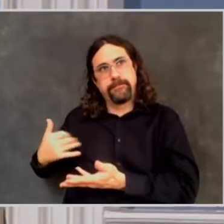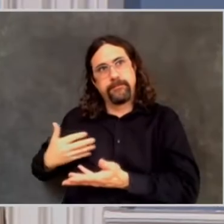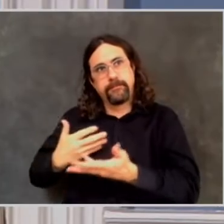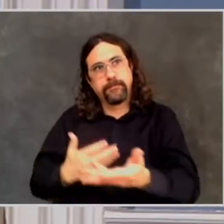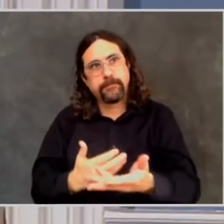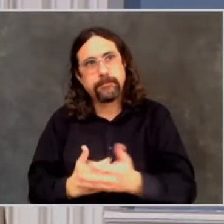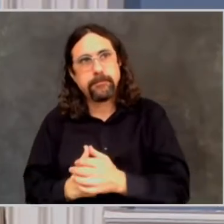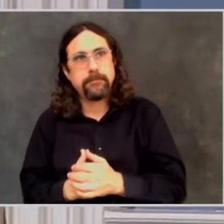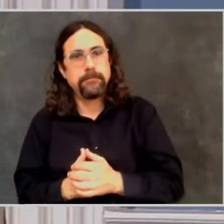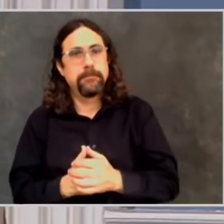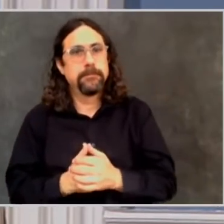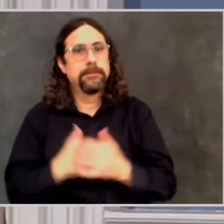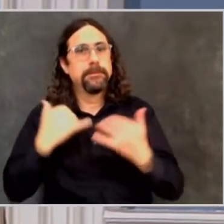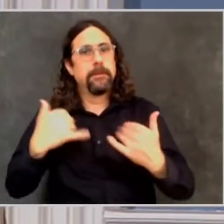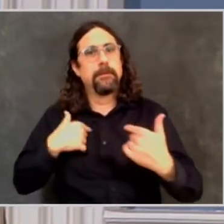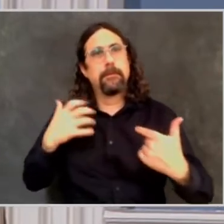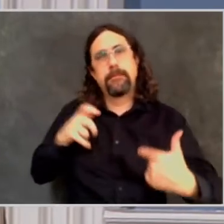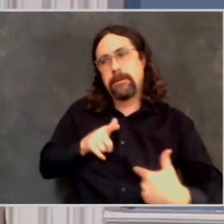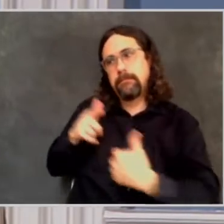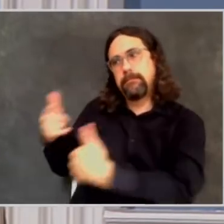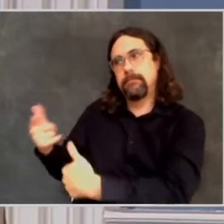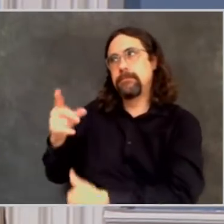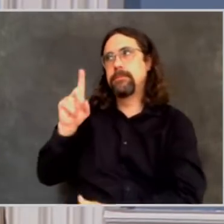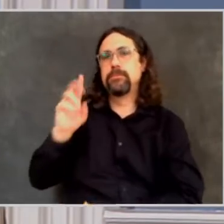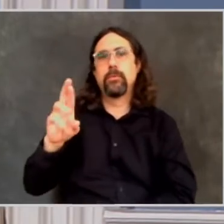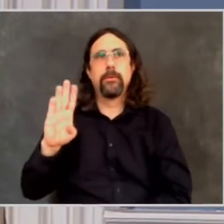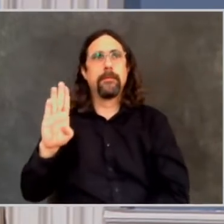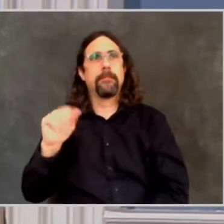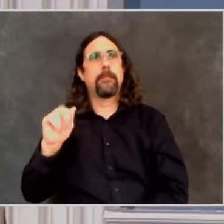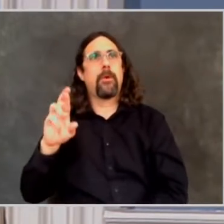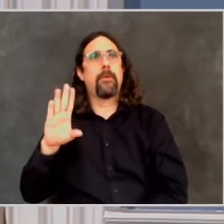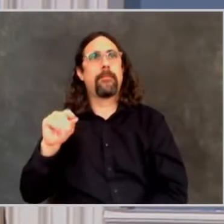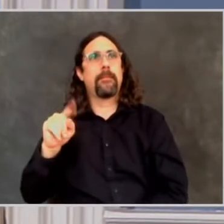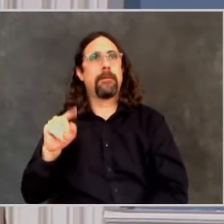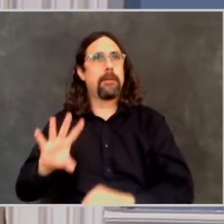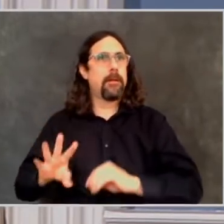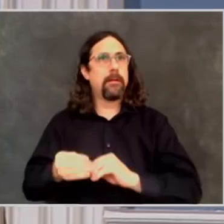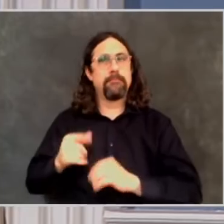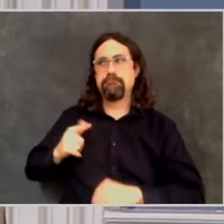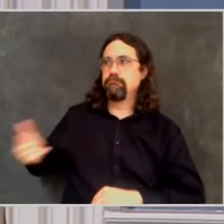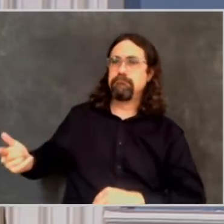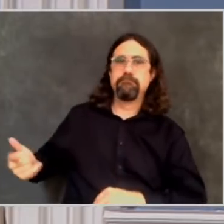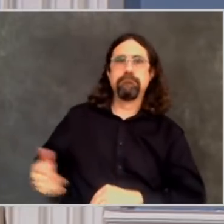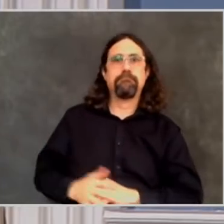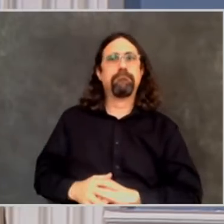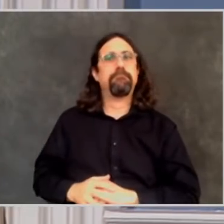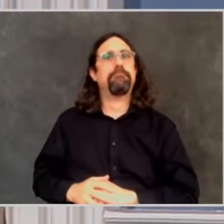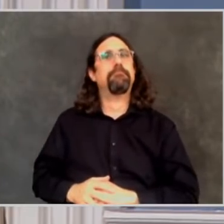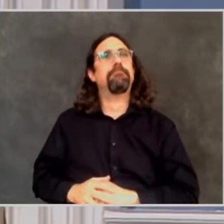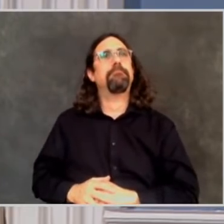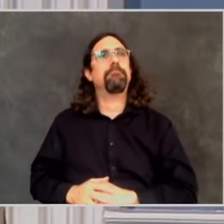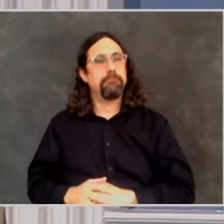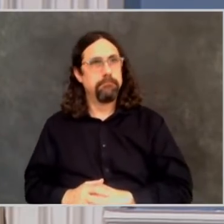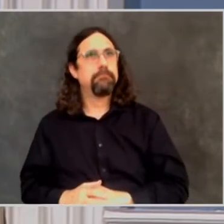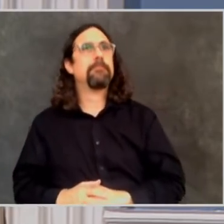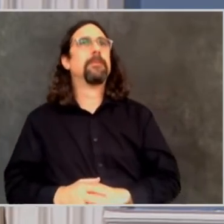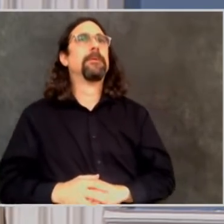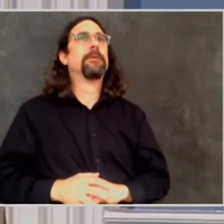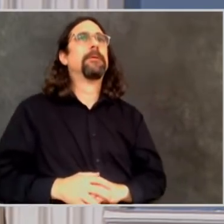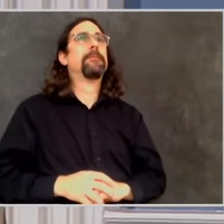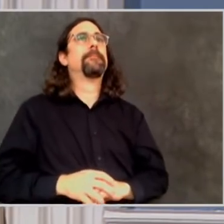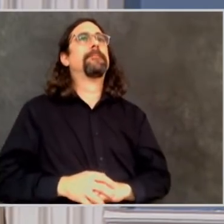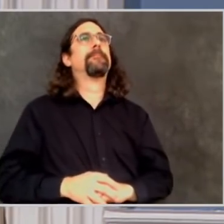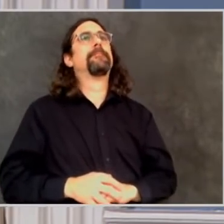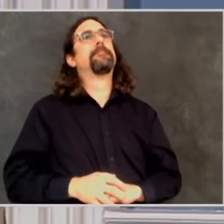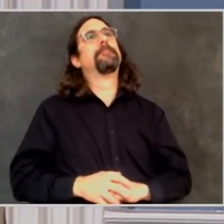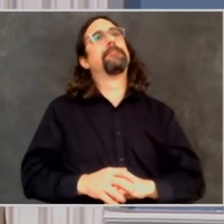that of all of the indicators that we track in public health and that we are tracking in this